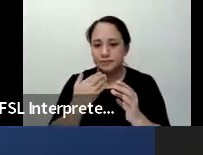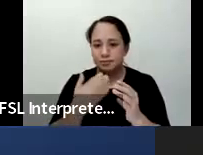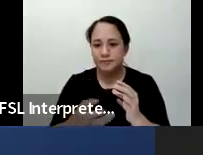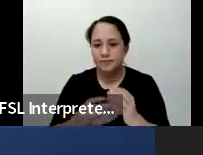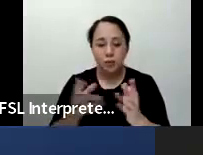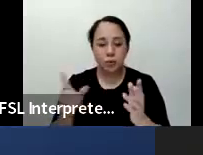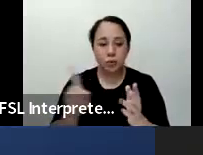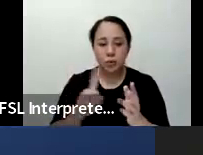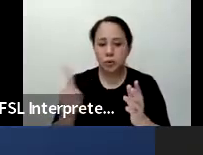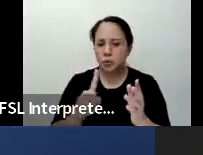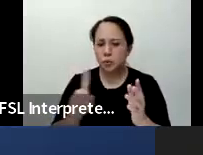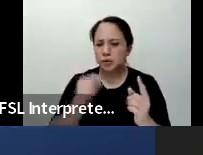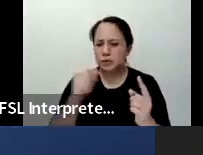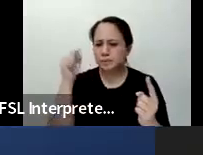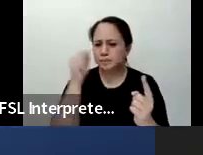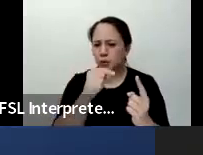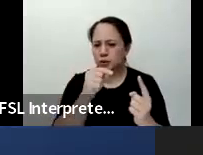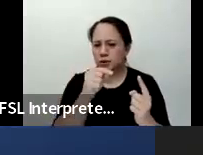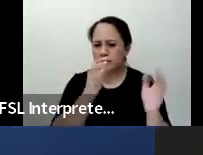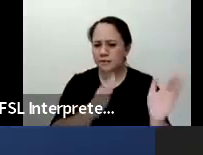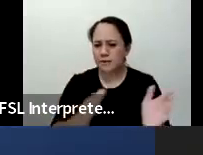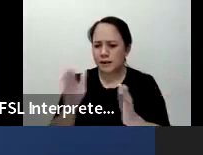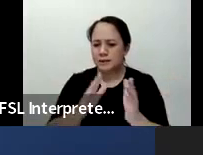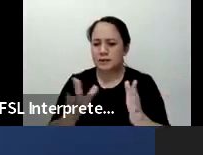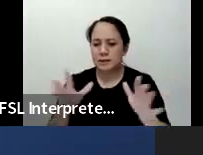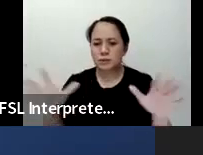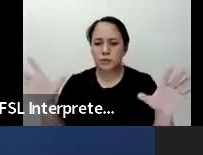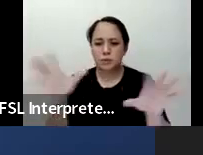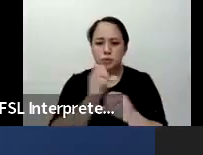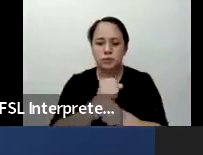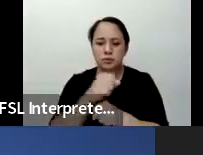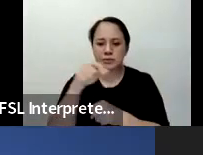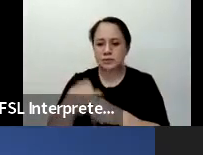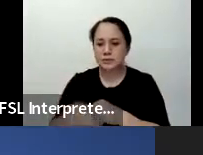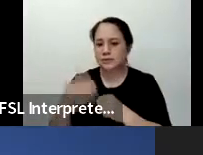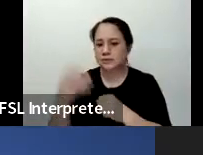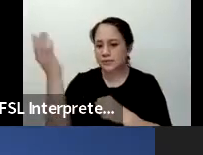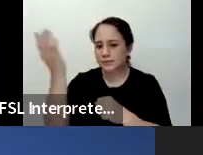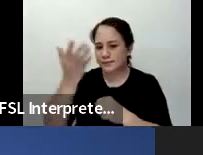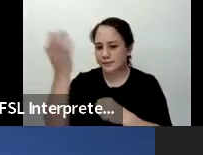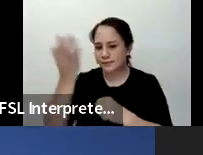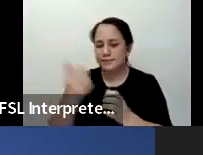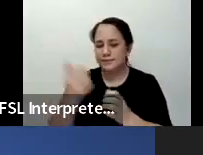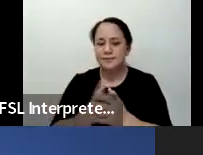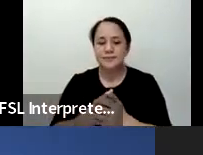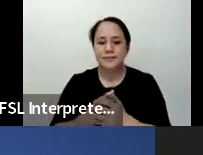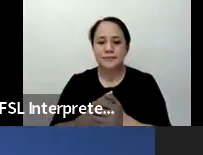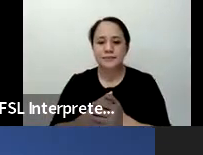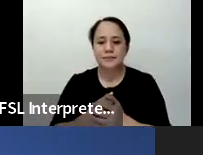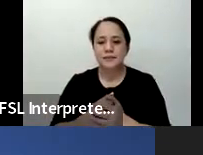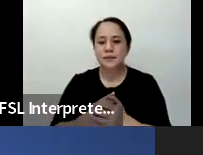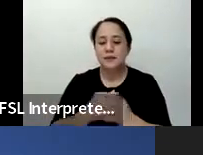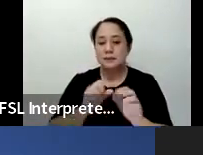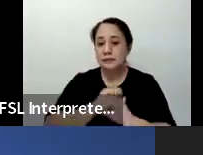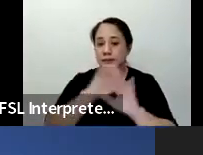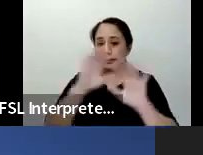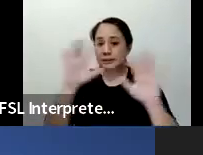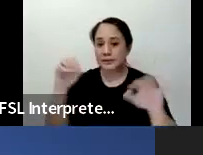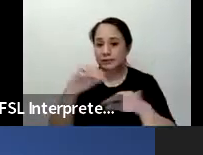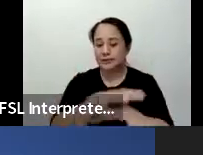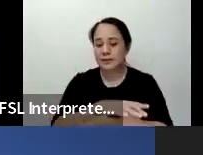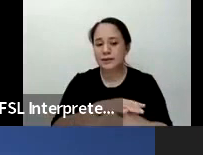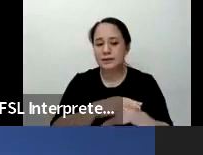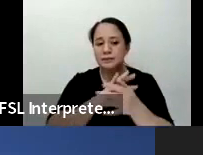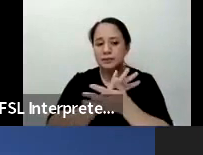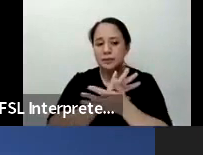the key points and ways forward as a conclusion to this presentation? So one of the clear effects of the COVID-19